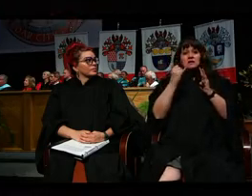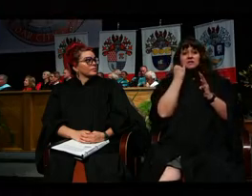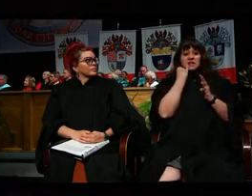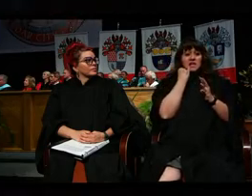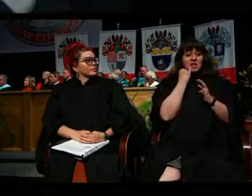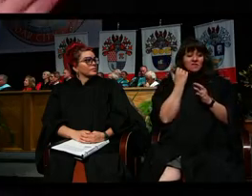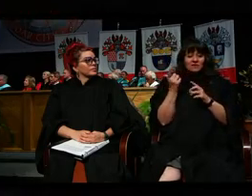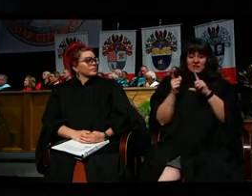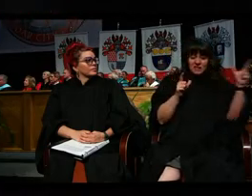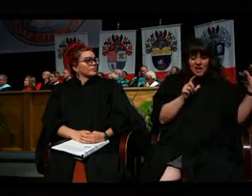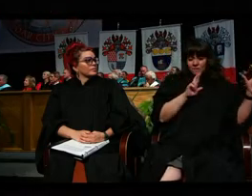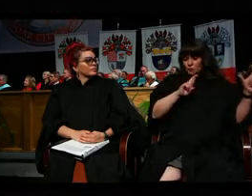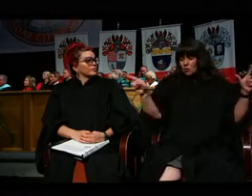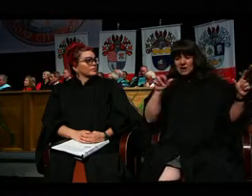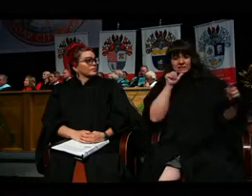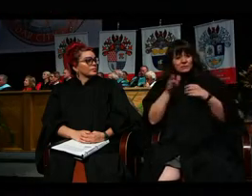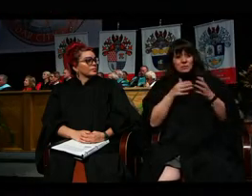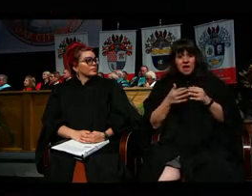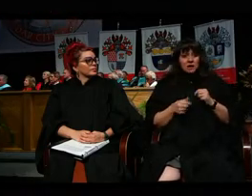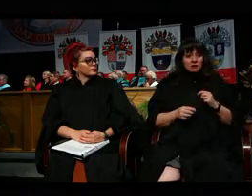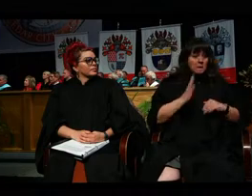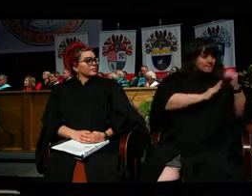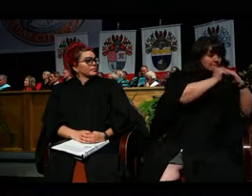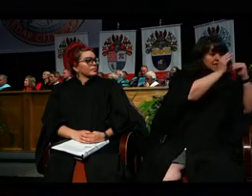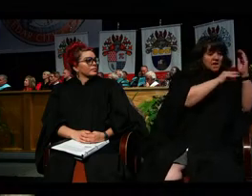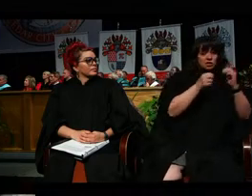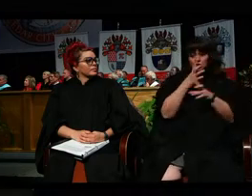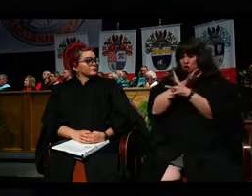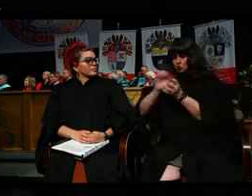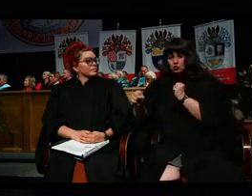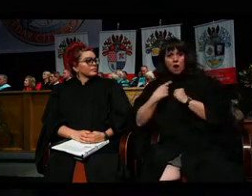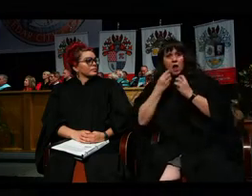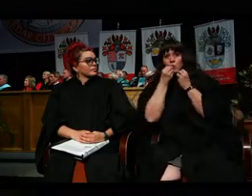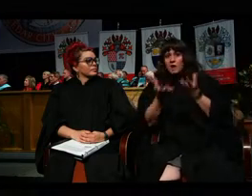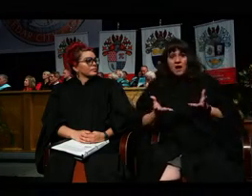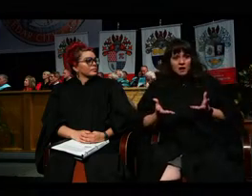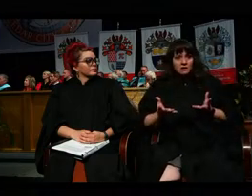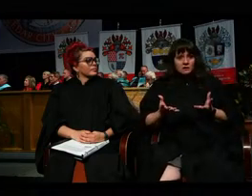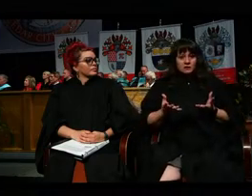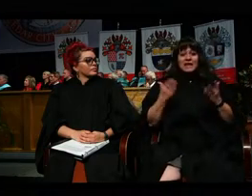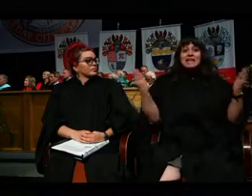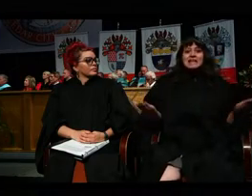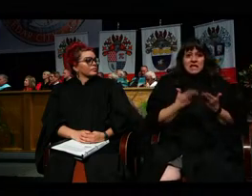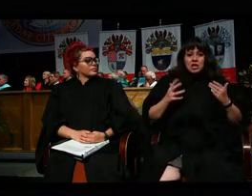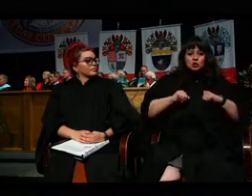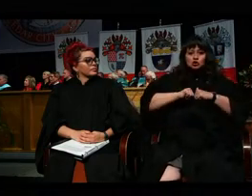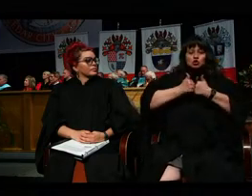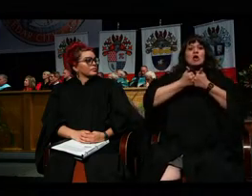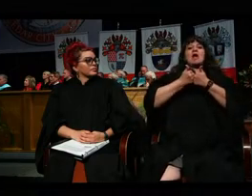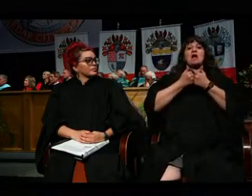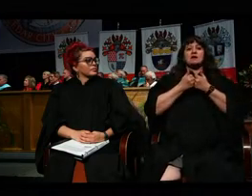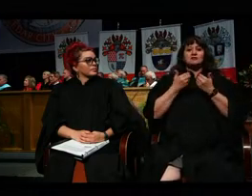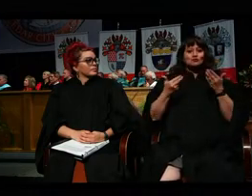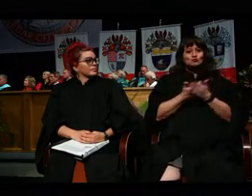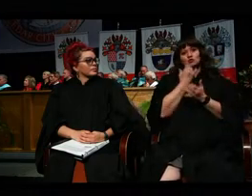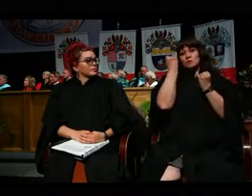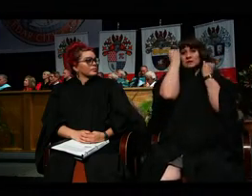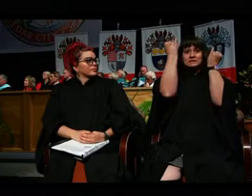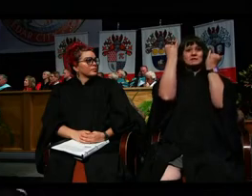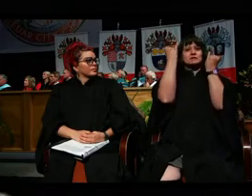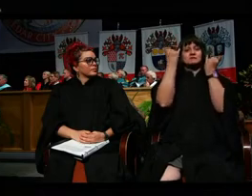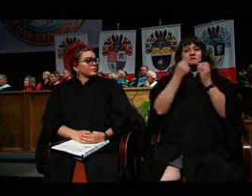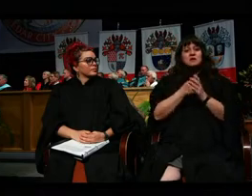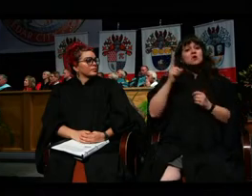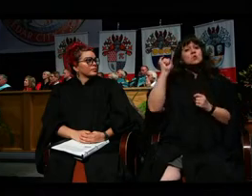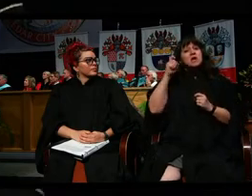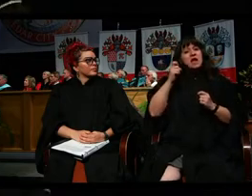right or left, builders or destroyers, I don't care. This has to be a place where we can be challenged in our ideas. We have